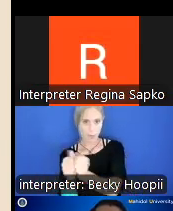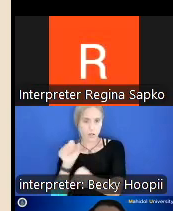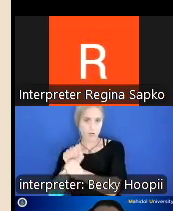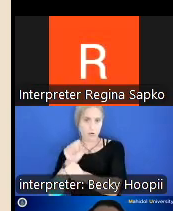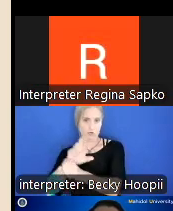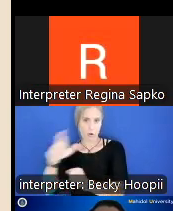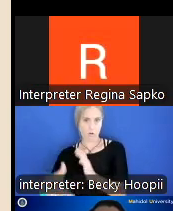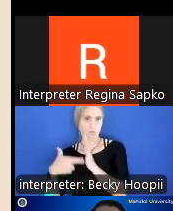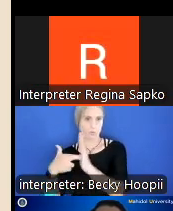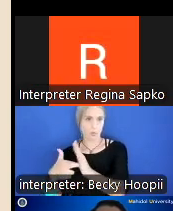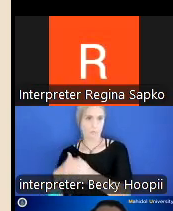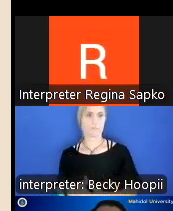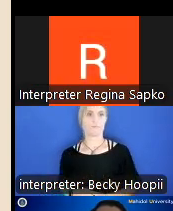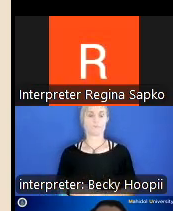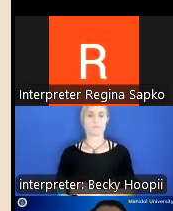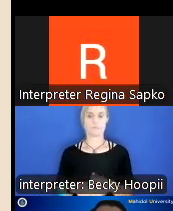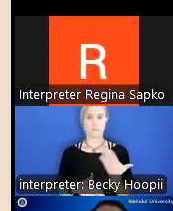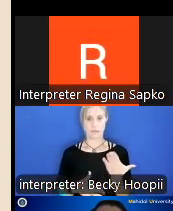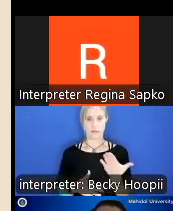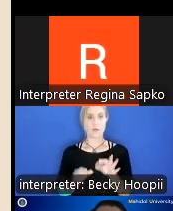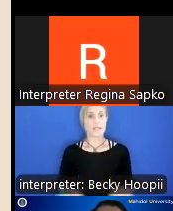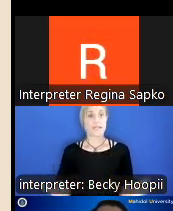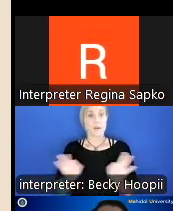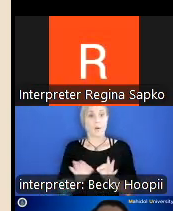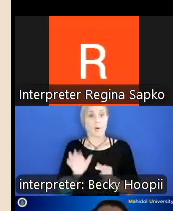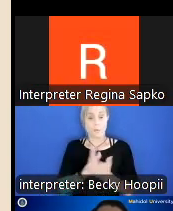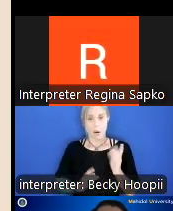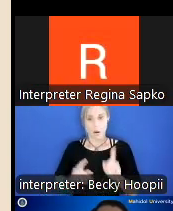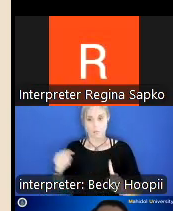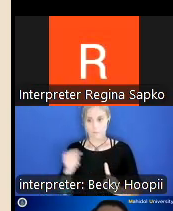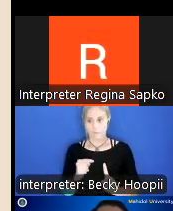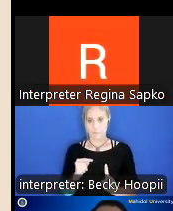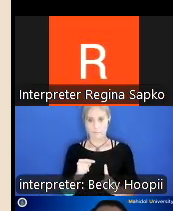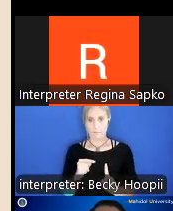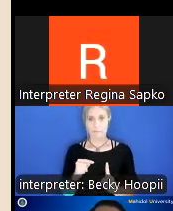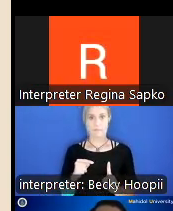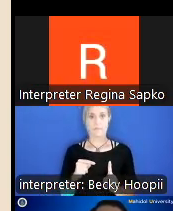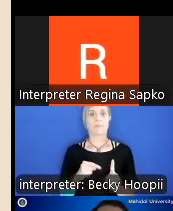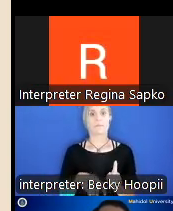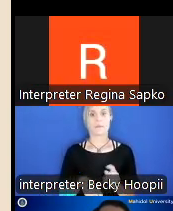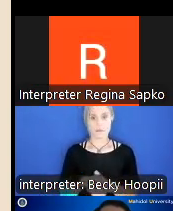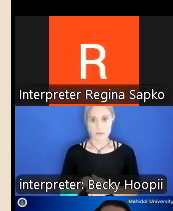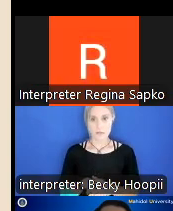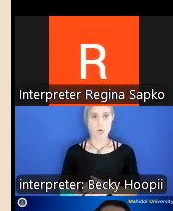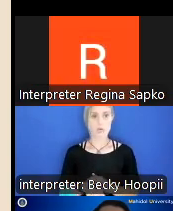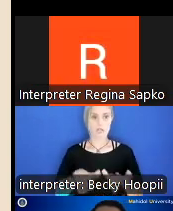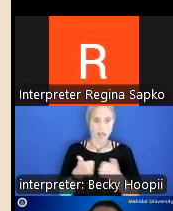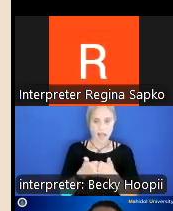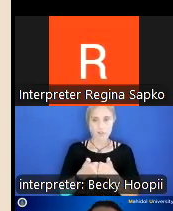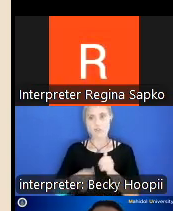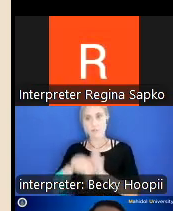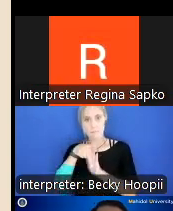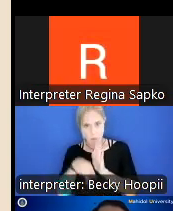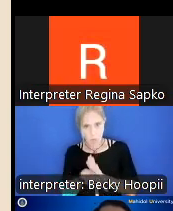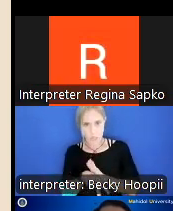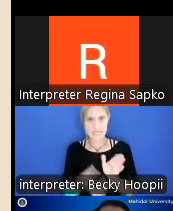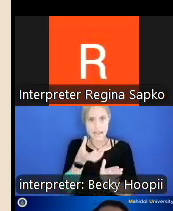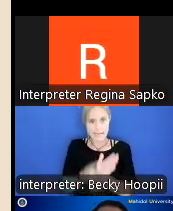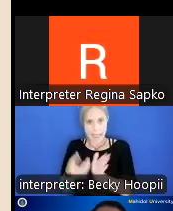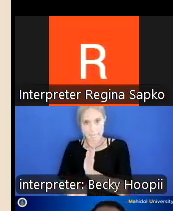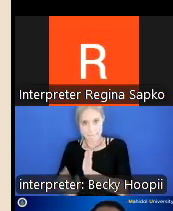Well, this is the critical point of view. We have like a challenge of policy and practice gap, signal